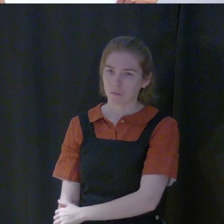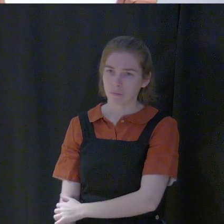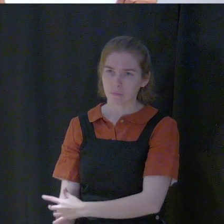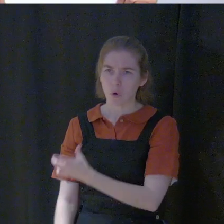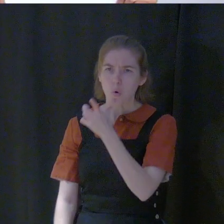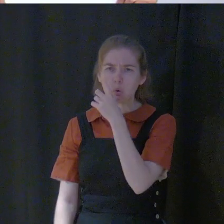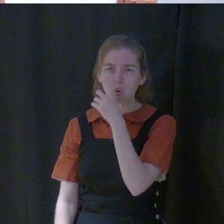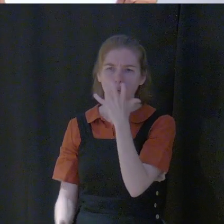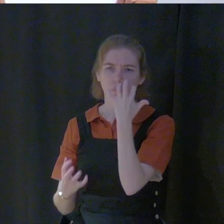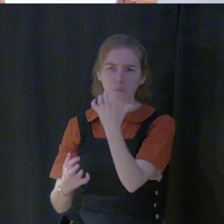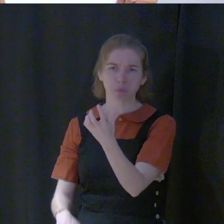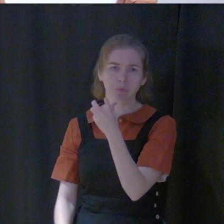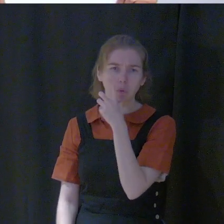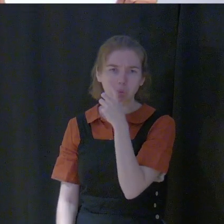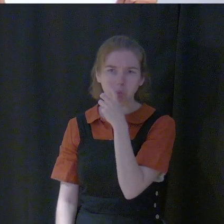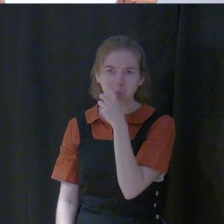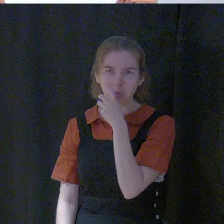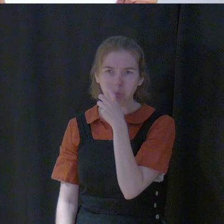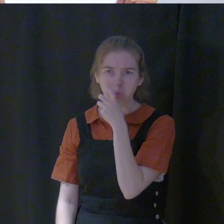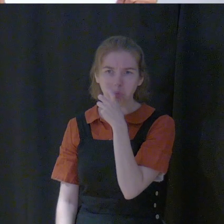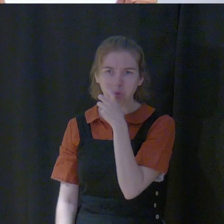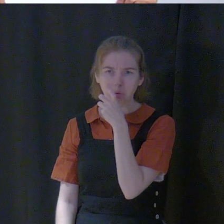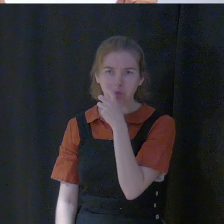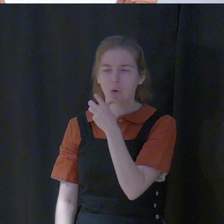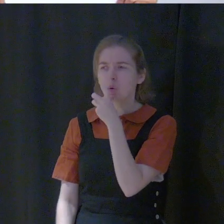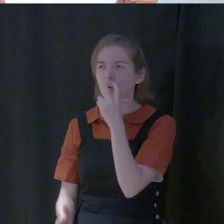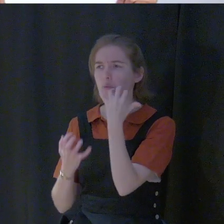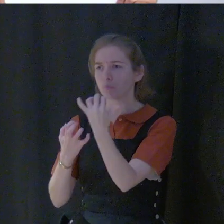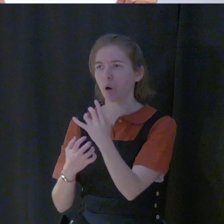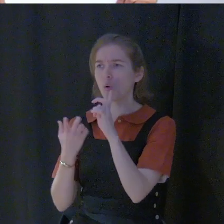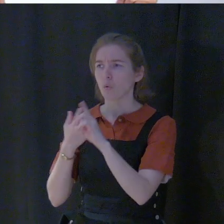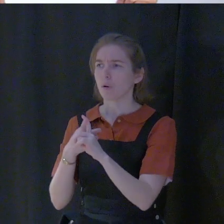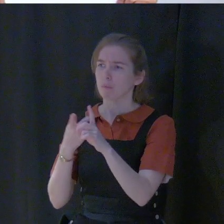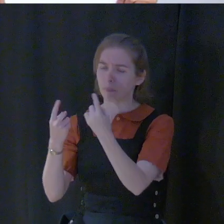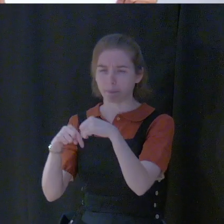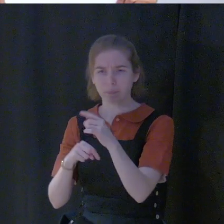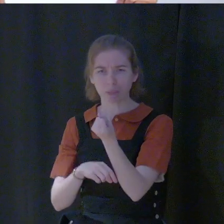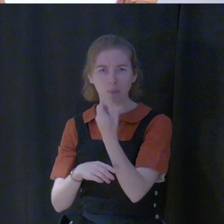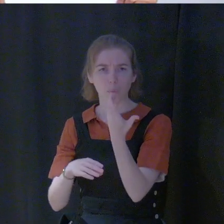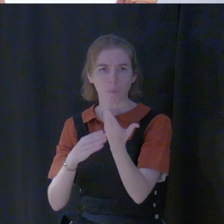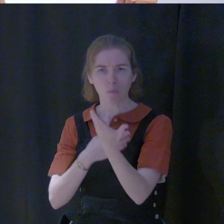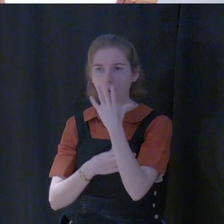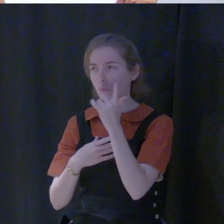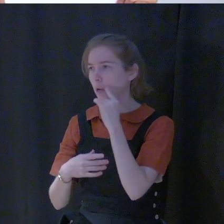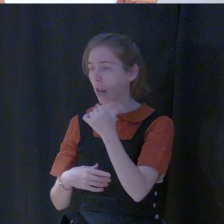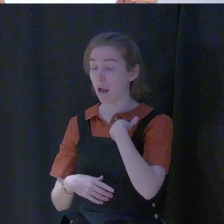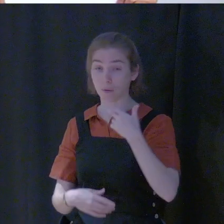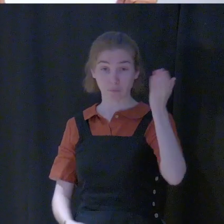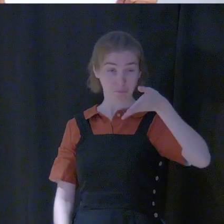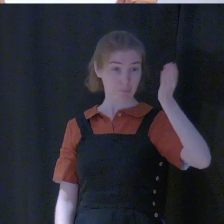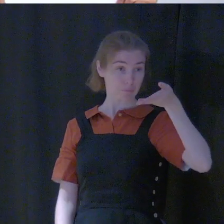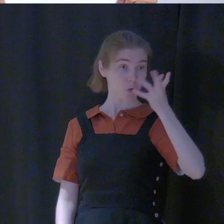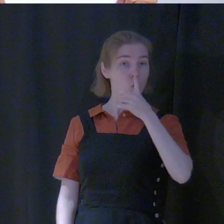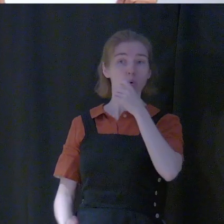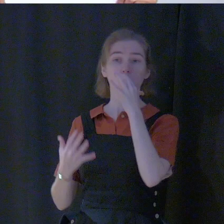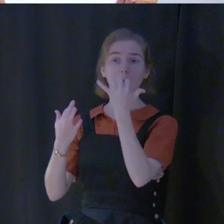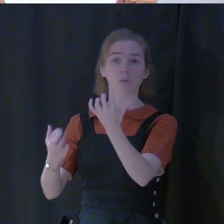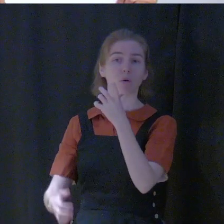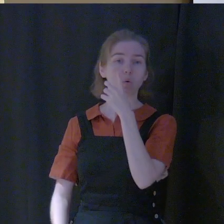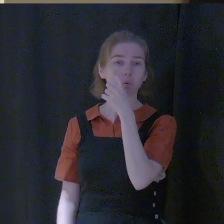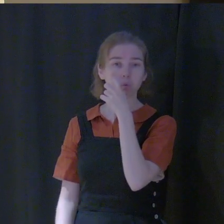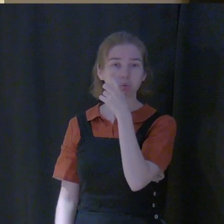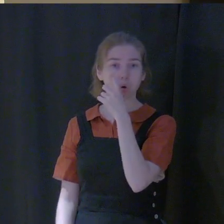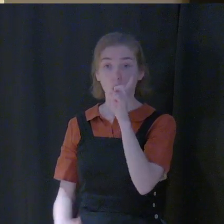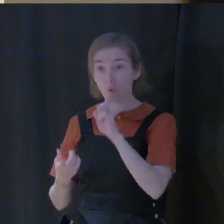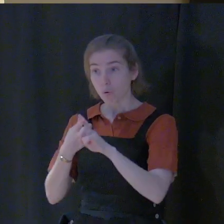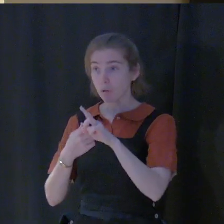Who is it? Who is our audience when we come here on Sabbath morning? When I'm up here giving the message, who is my audience?